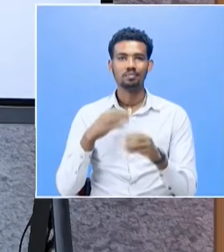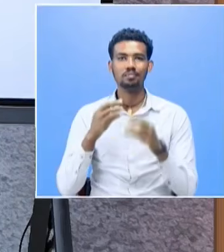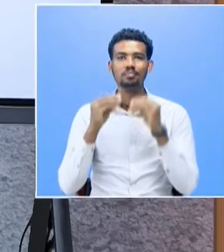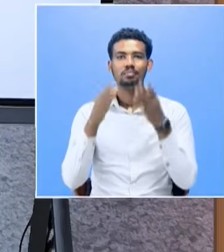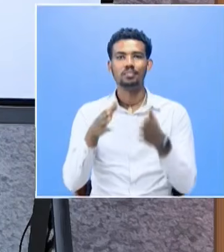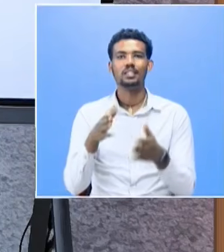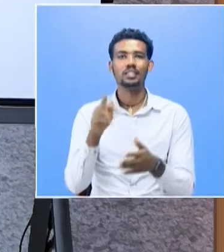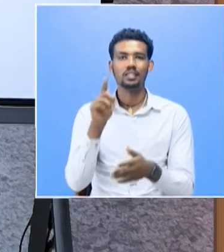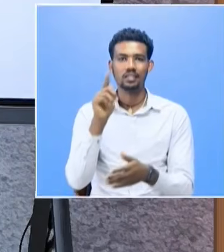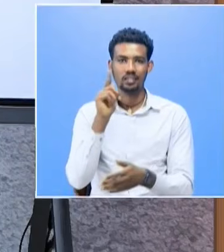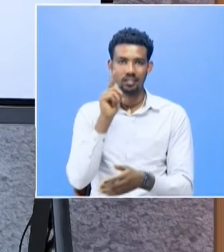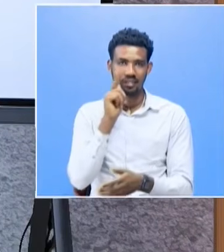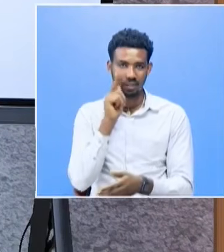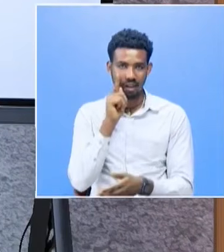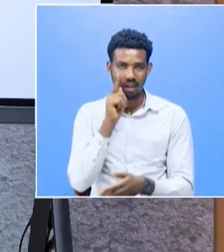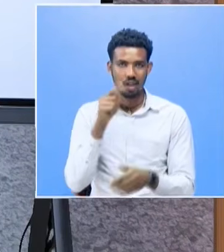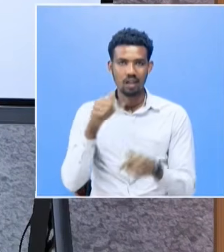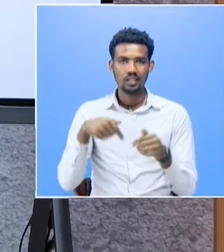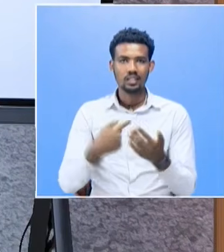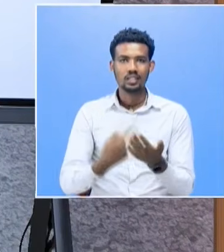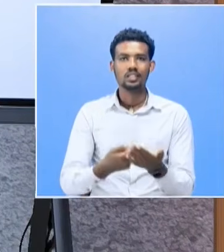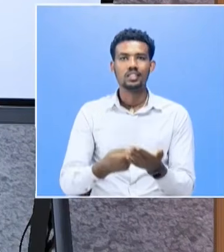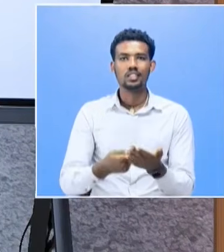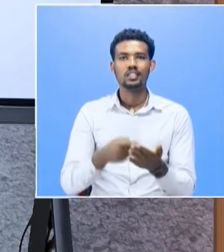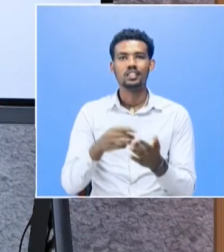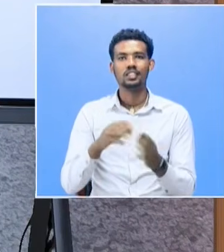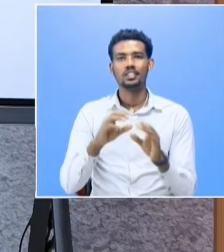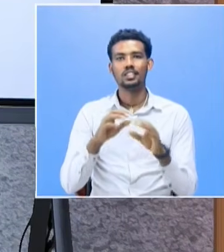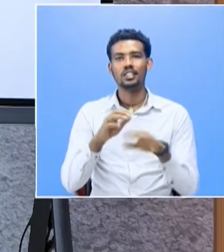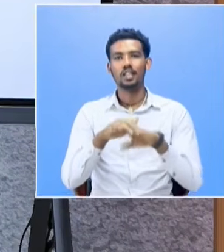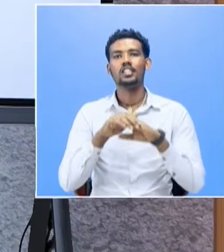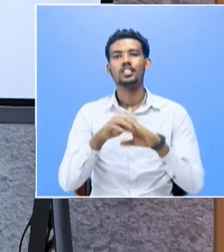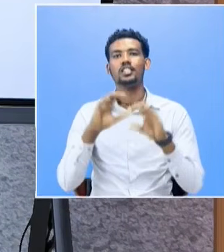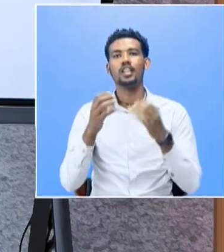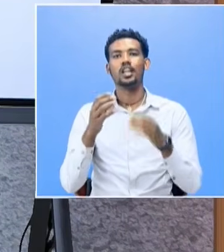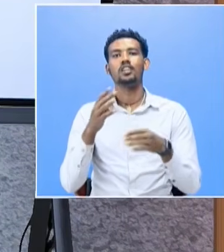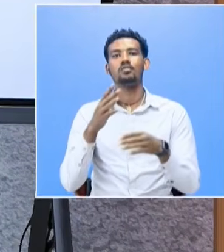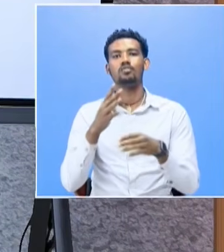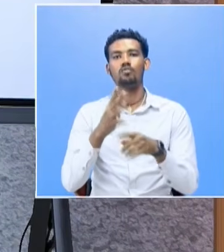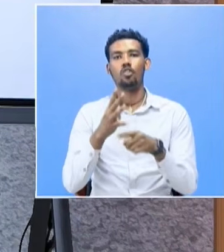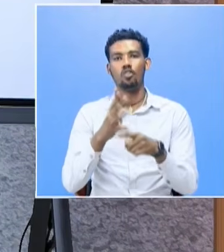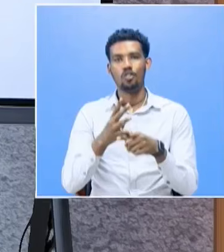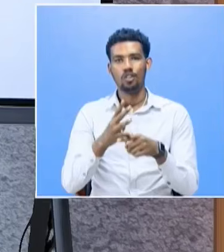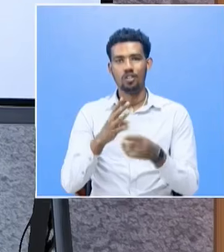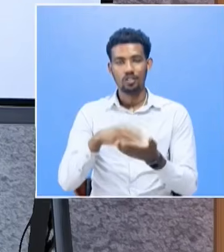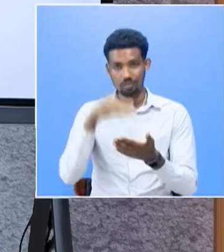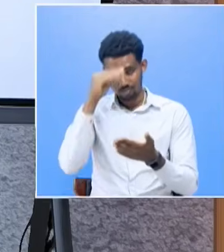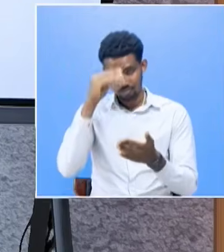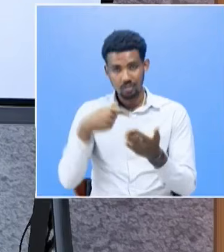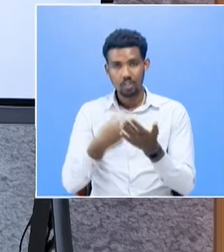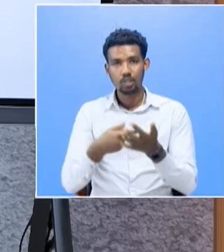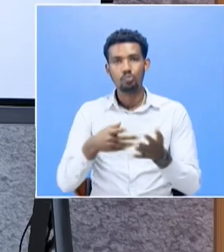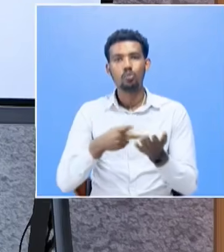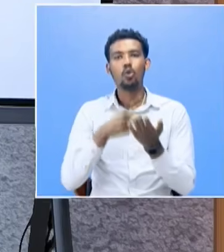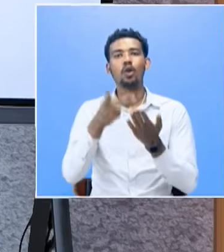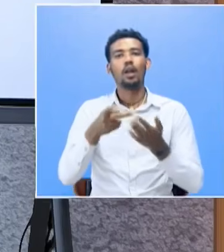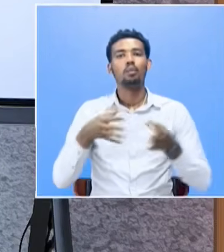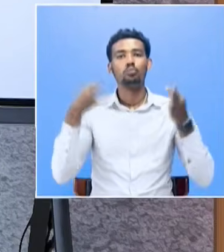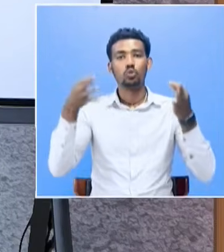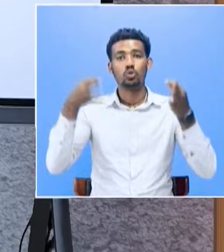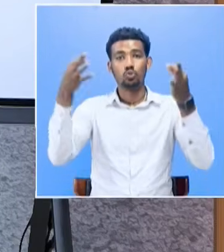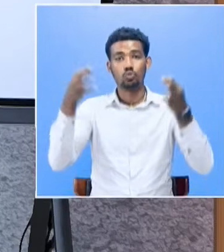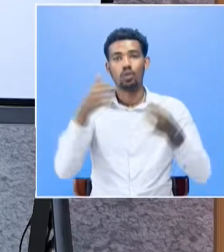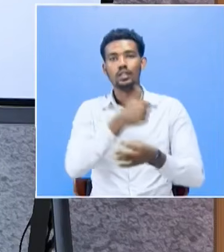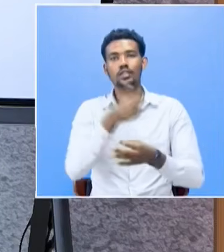This is English Grade 4 lesson. This program is brought to you by City Government of Addis Ababa Education Bureau with collaboration at